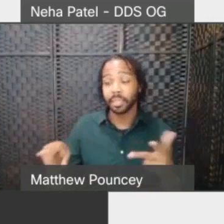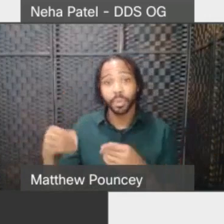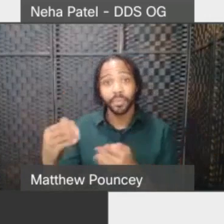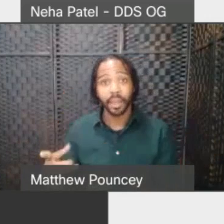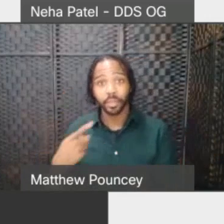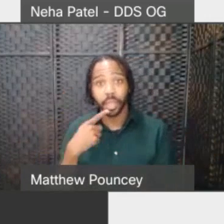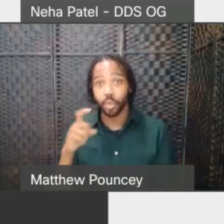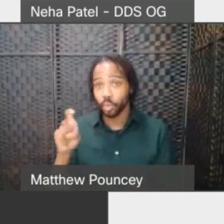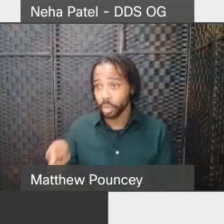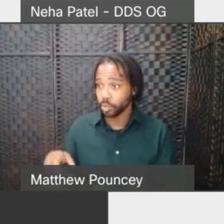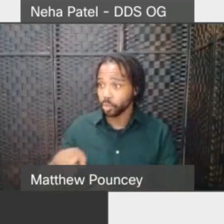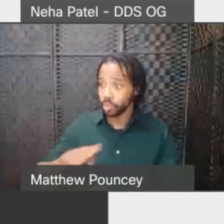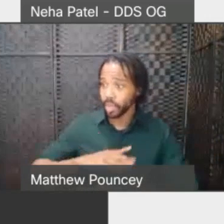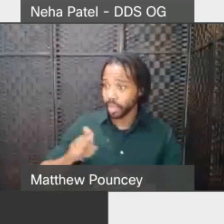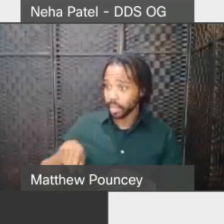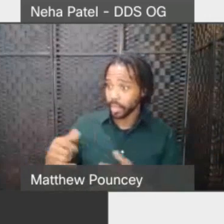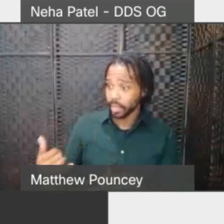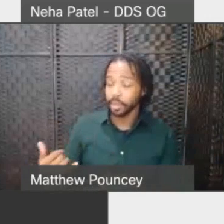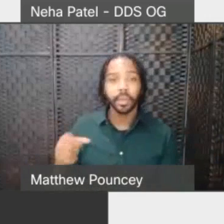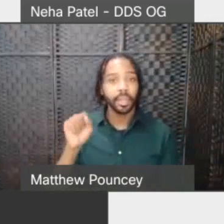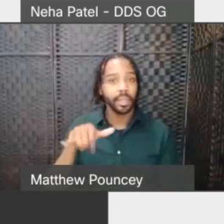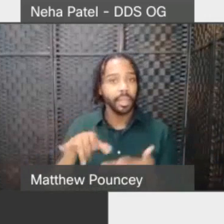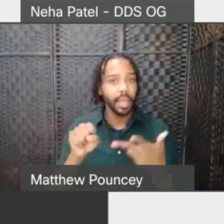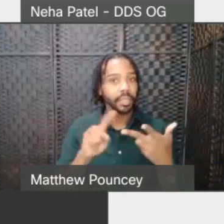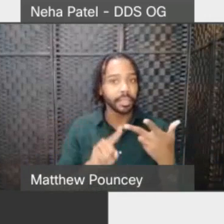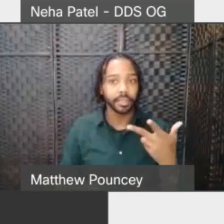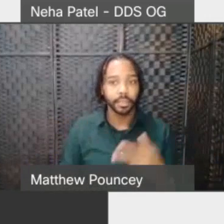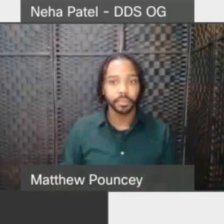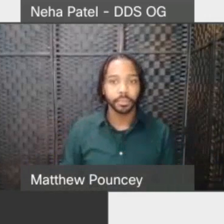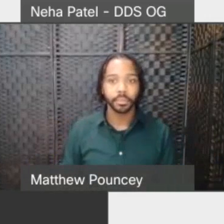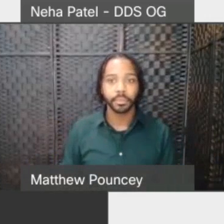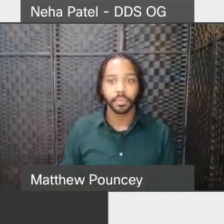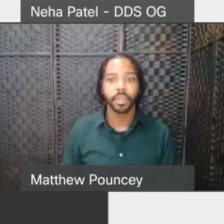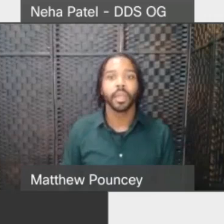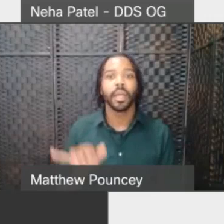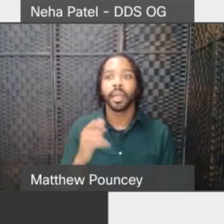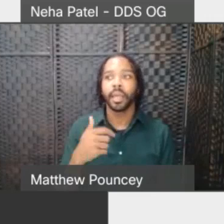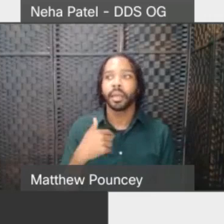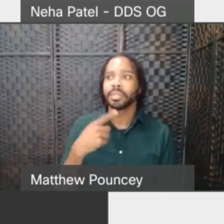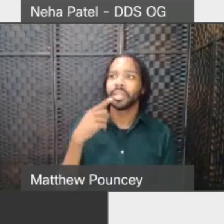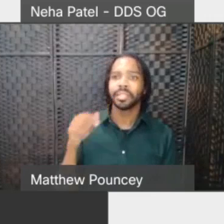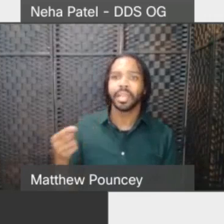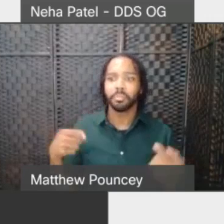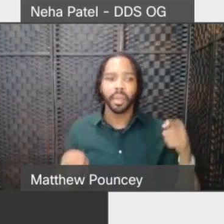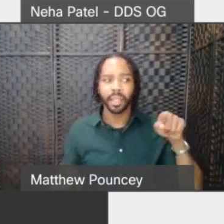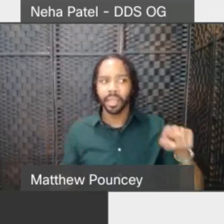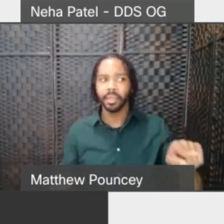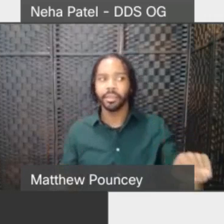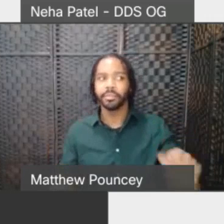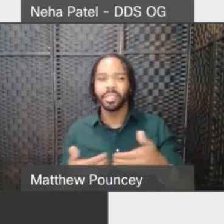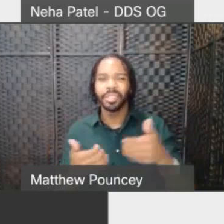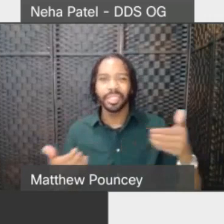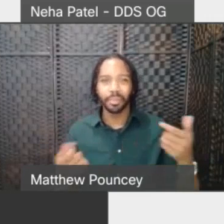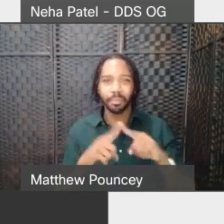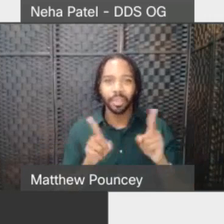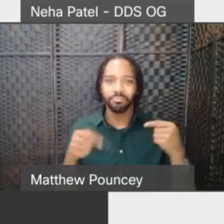got to meet it here? Yes. So, like I say, it's kind of parallel tracks, but they are two separate questions.